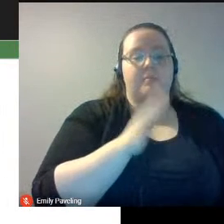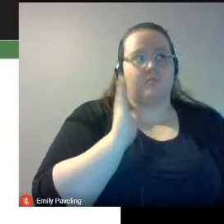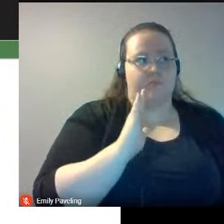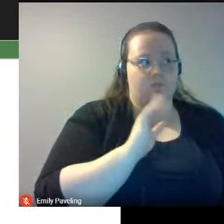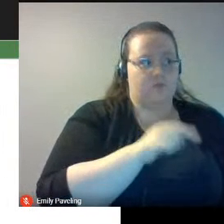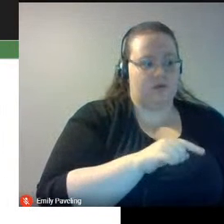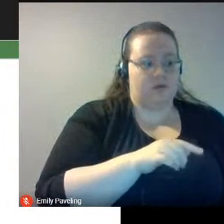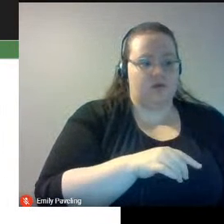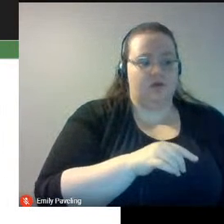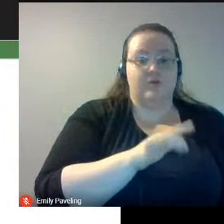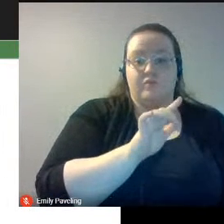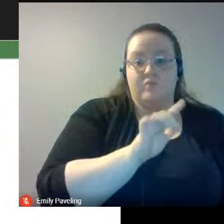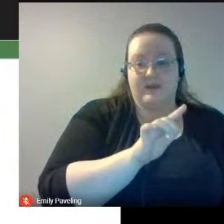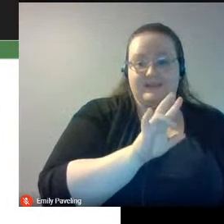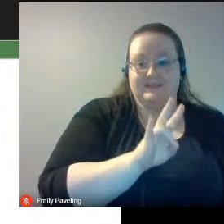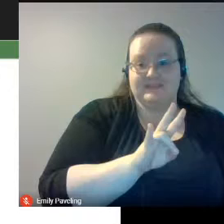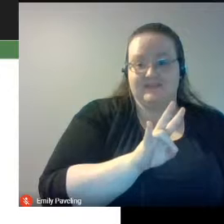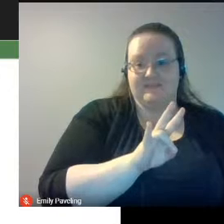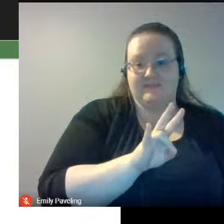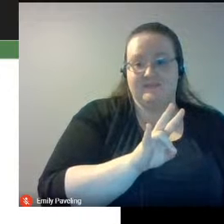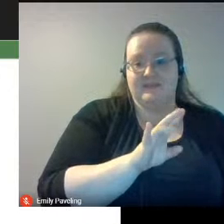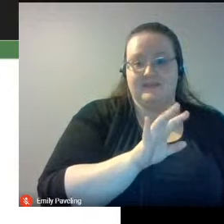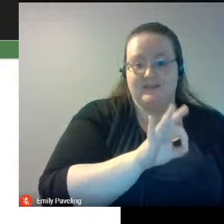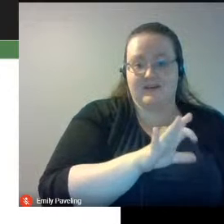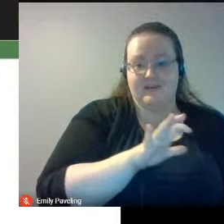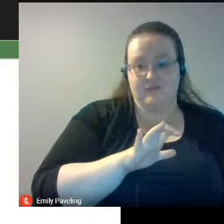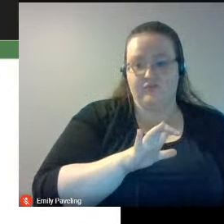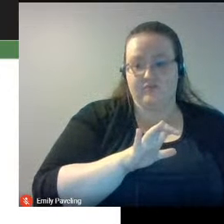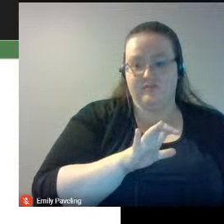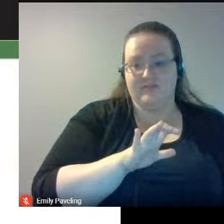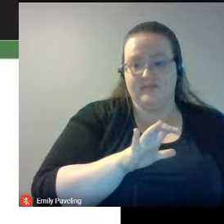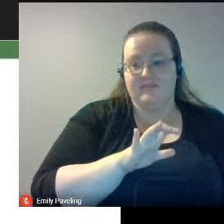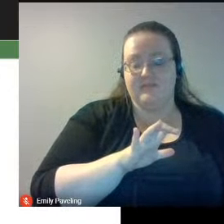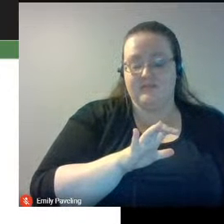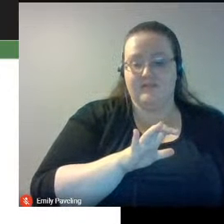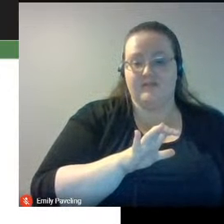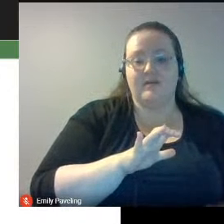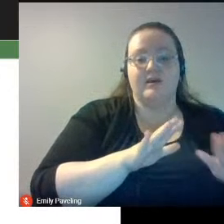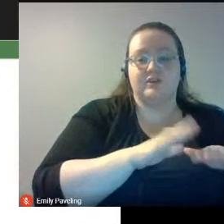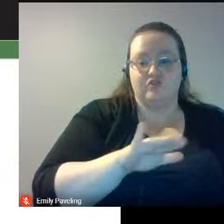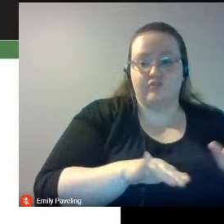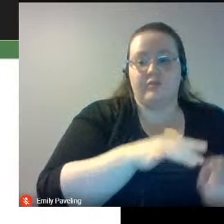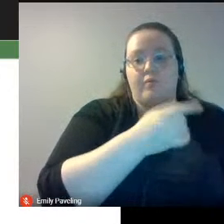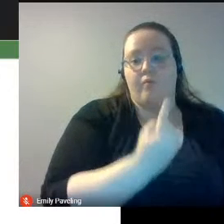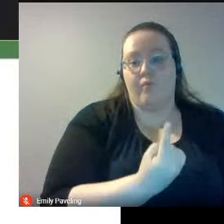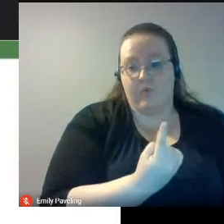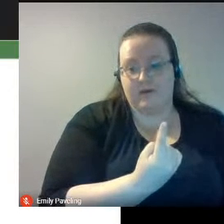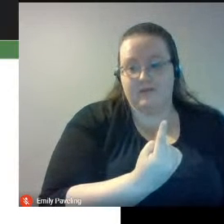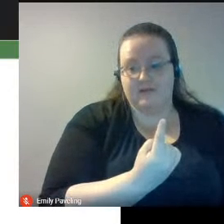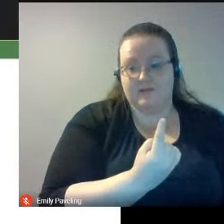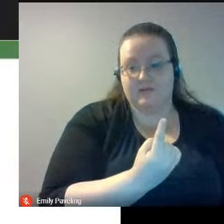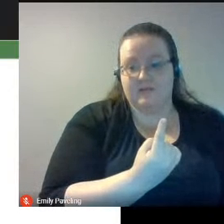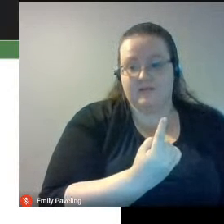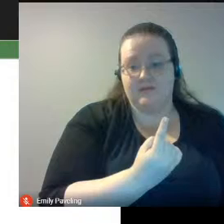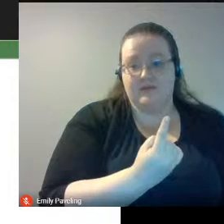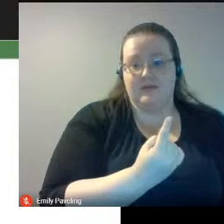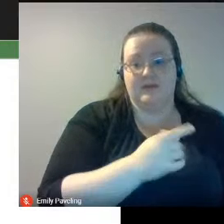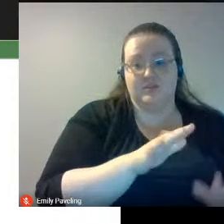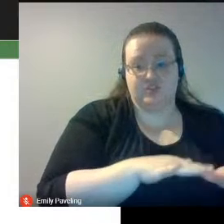27,998 deaths reported to date for Ontarians were among cases aged 0 to